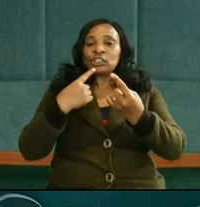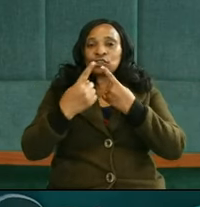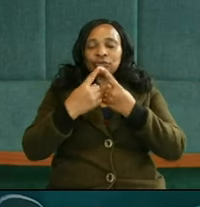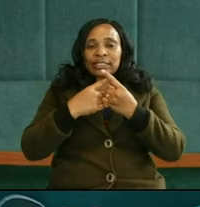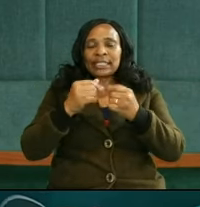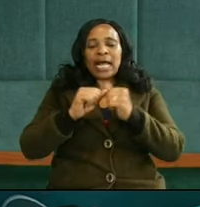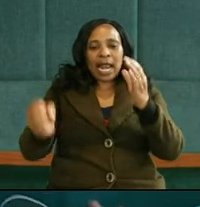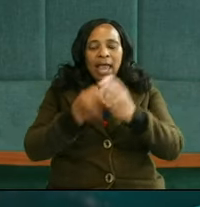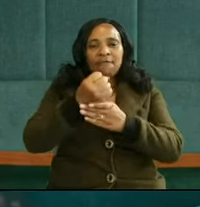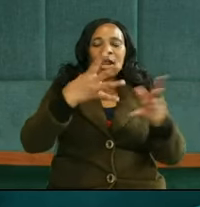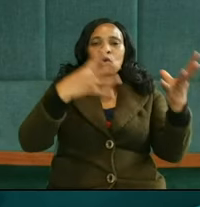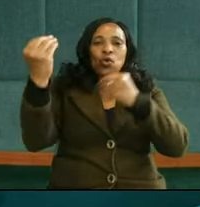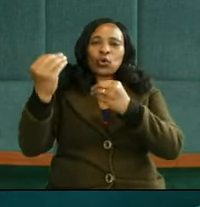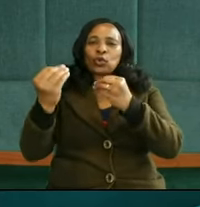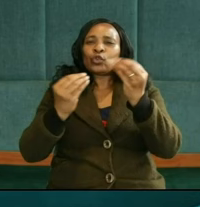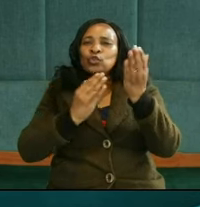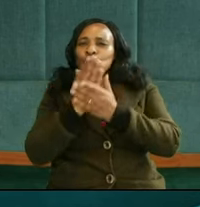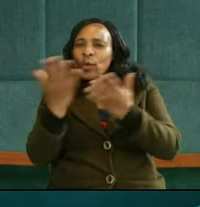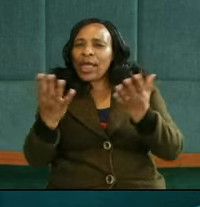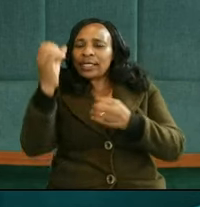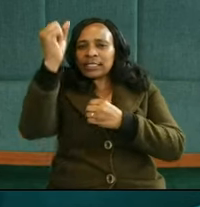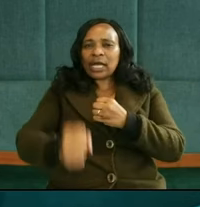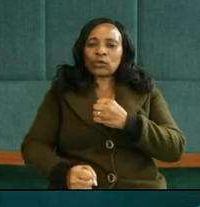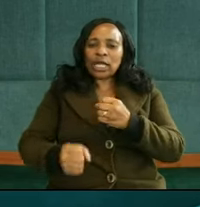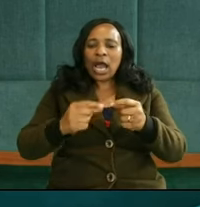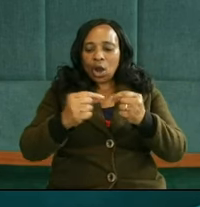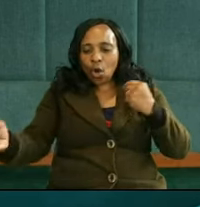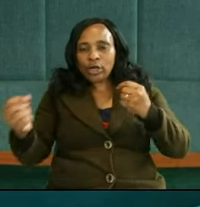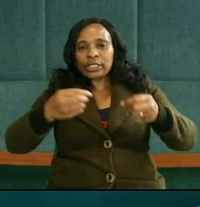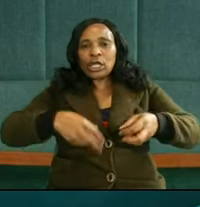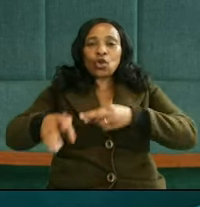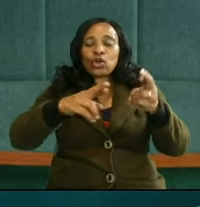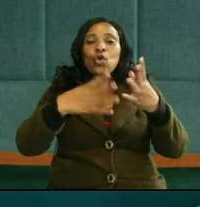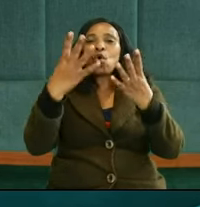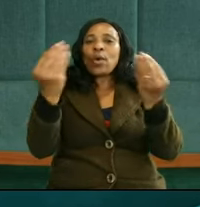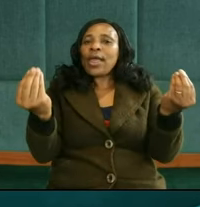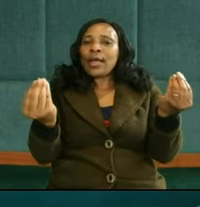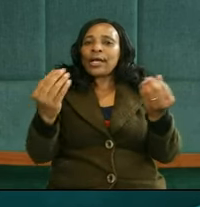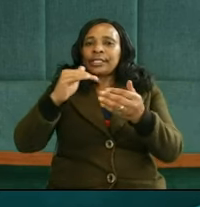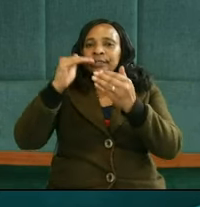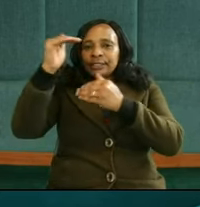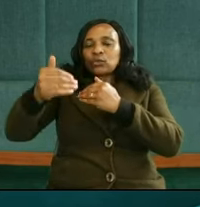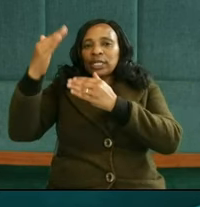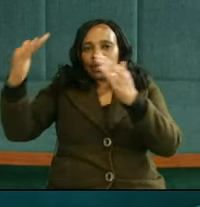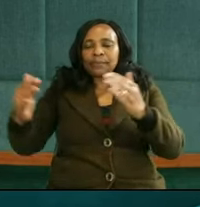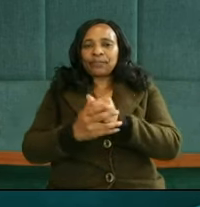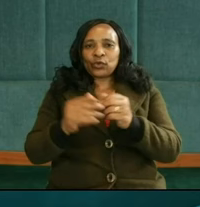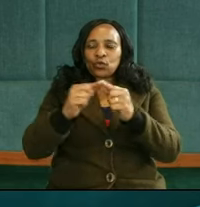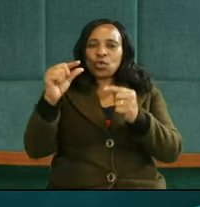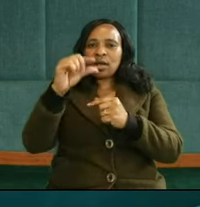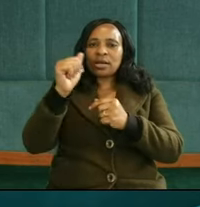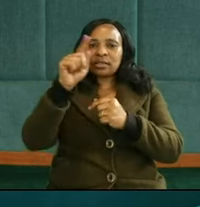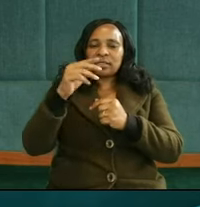go towards the south along the road which goes down from Jerusalem to Gaza.